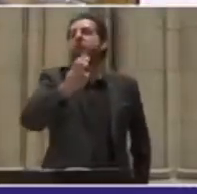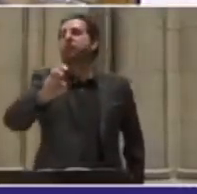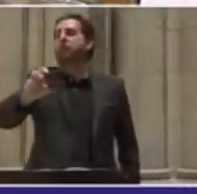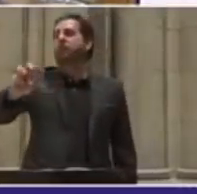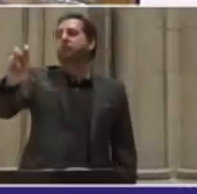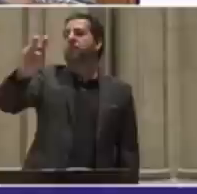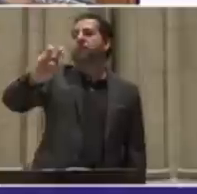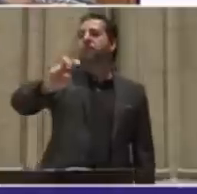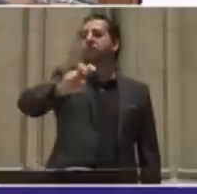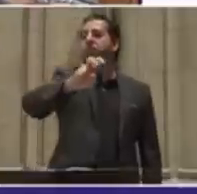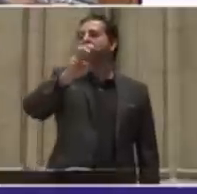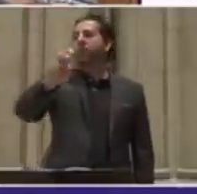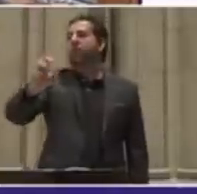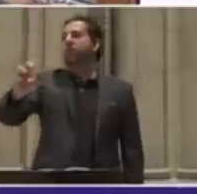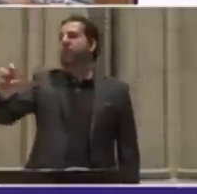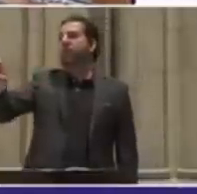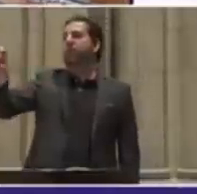pilgrim